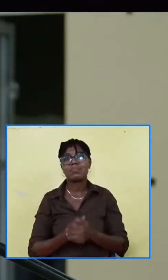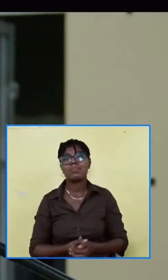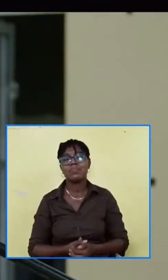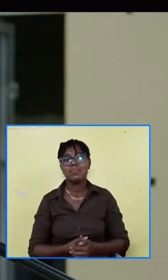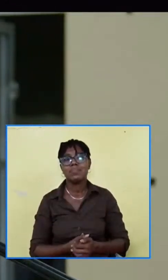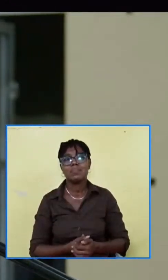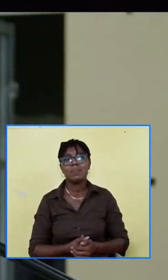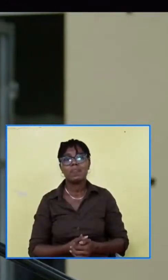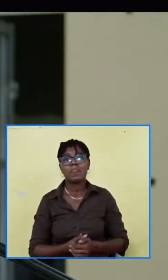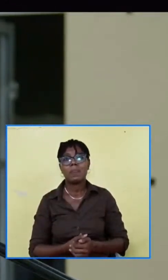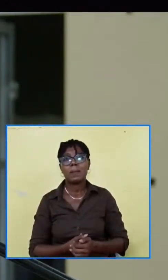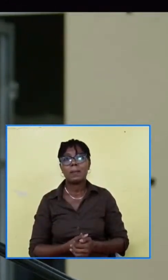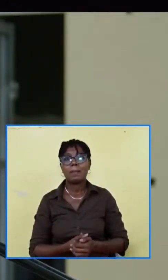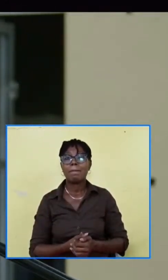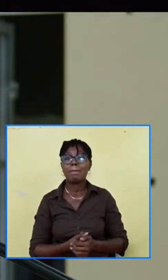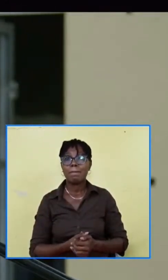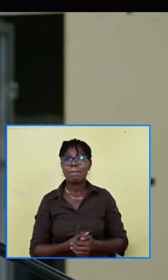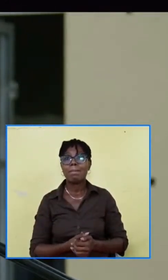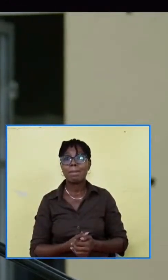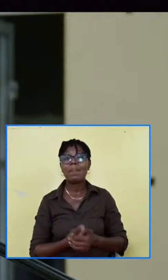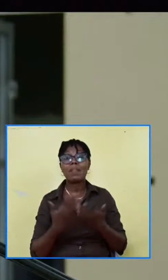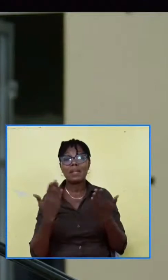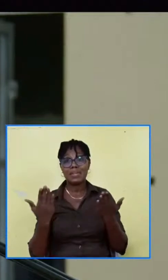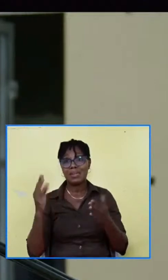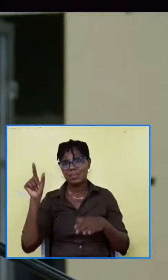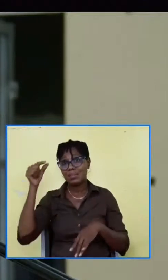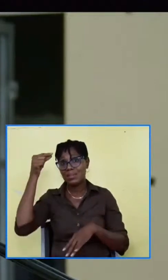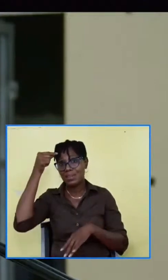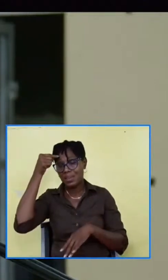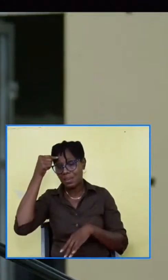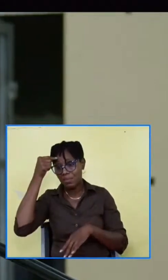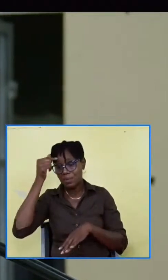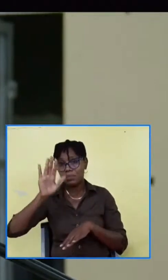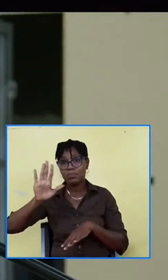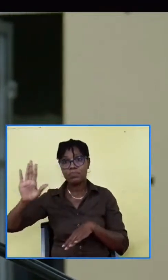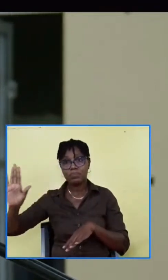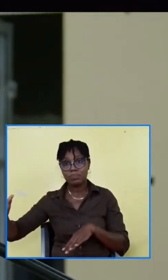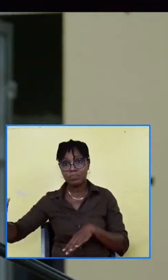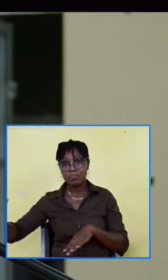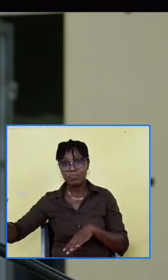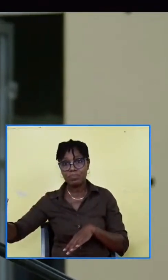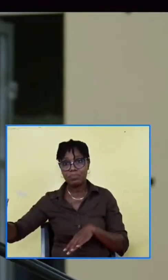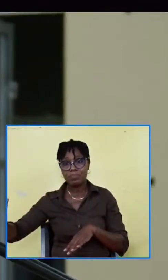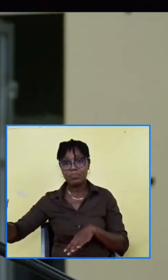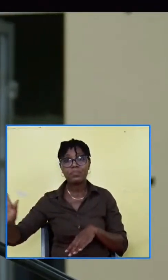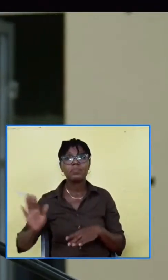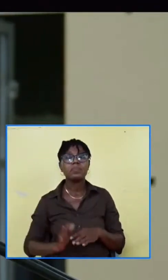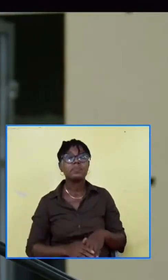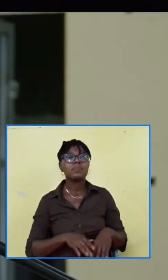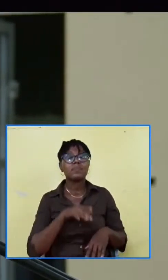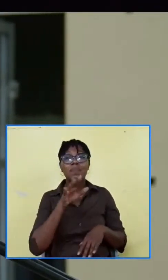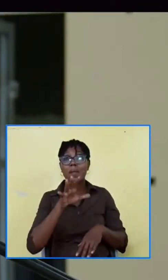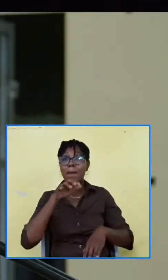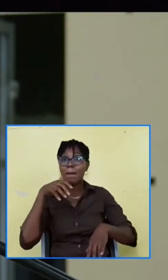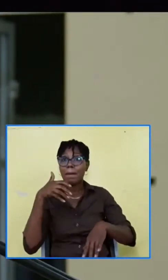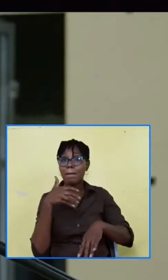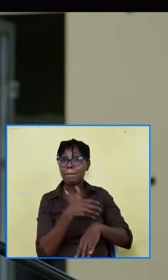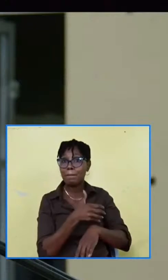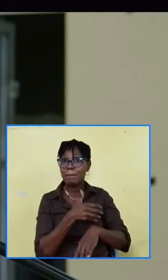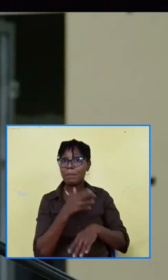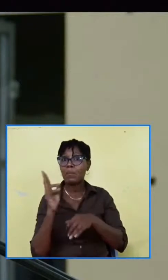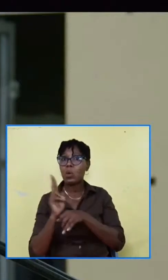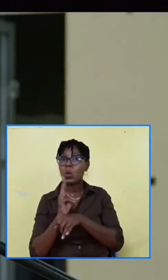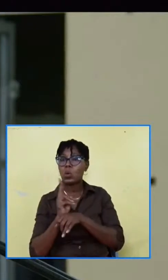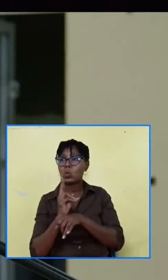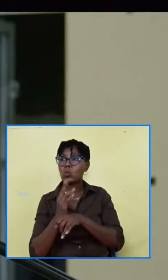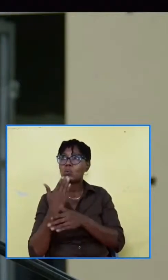to make sure that we separate the influence from, because our power used for good today can be